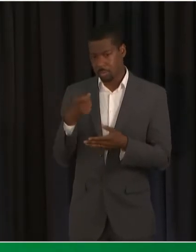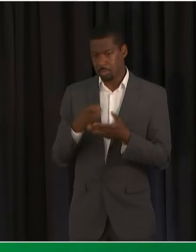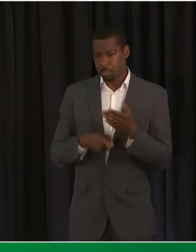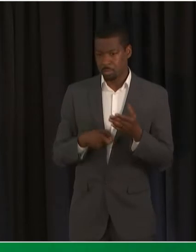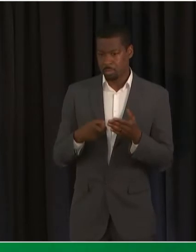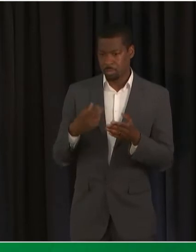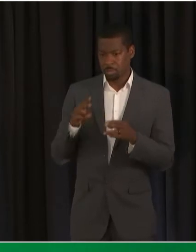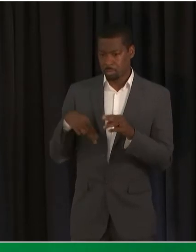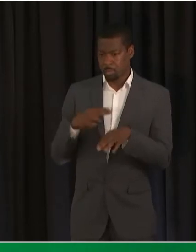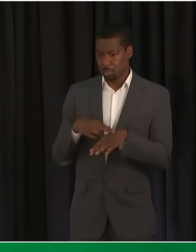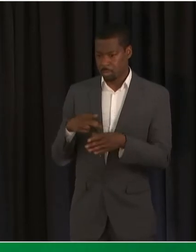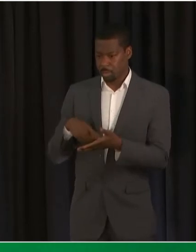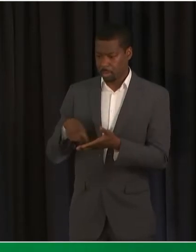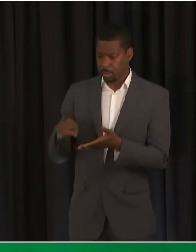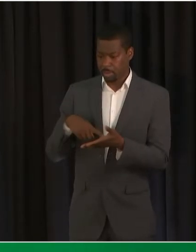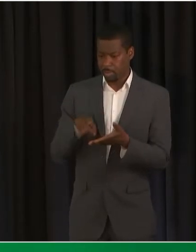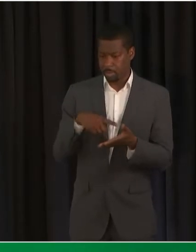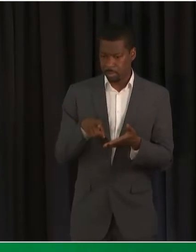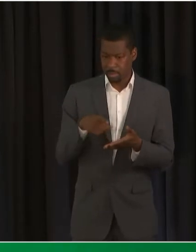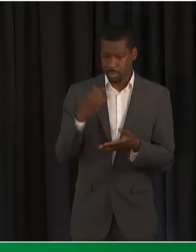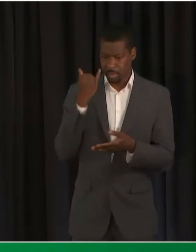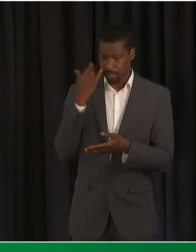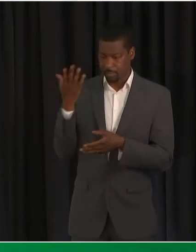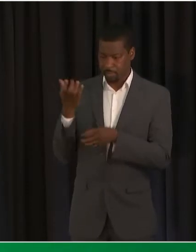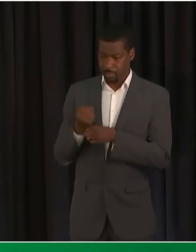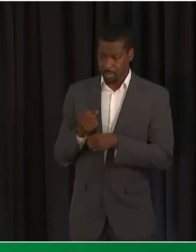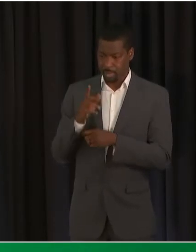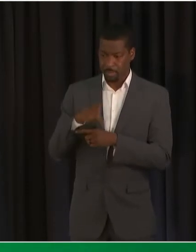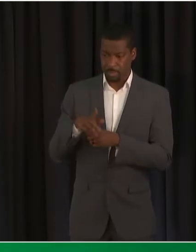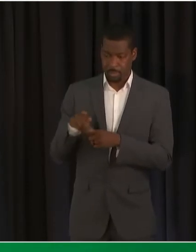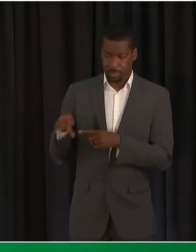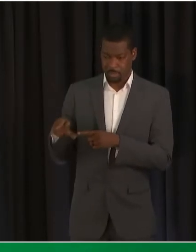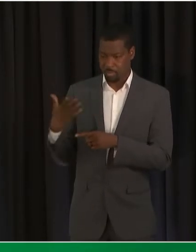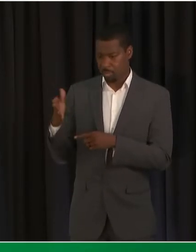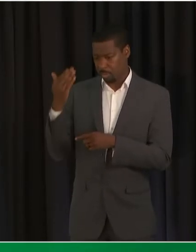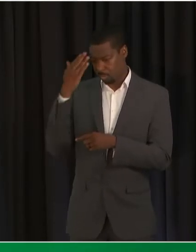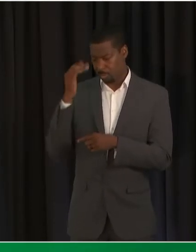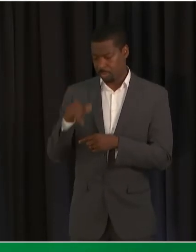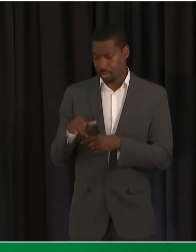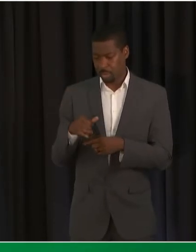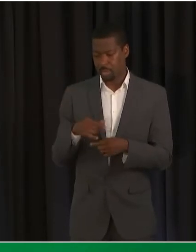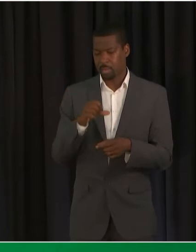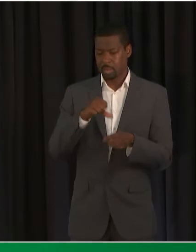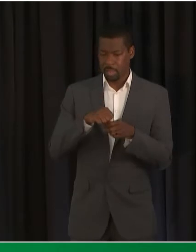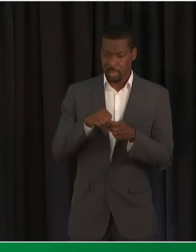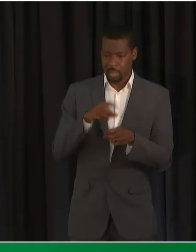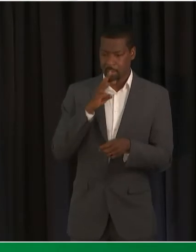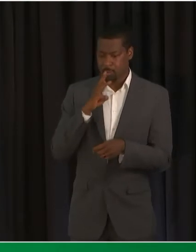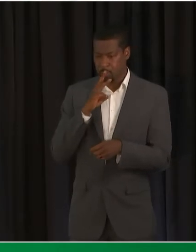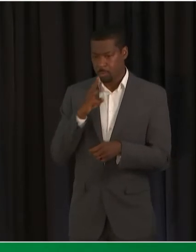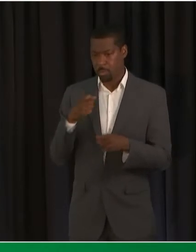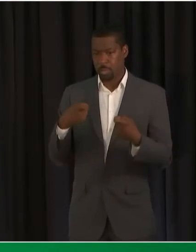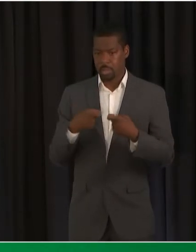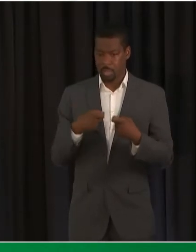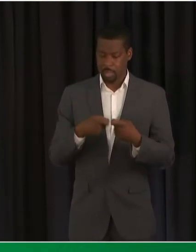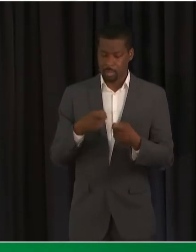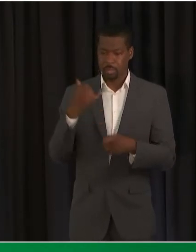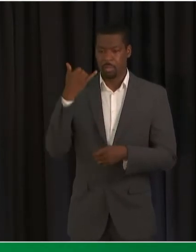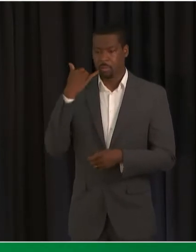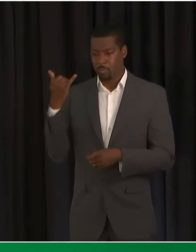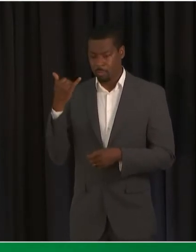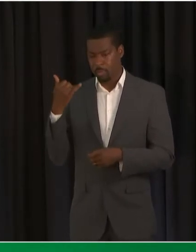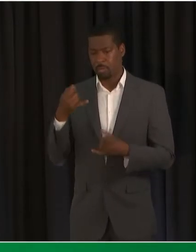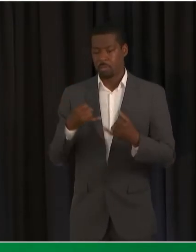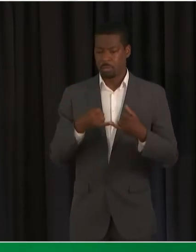expenses that you would normally pay. If you got PPP, then you know what those expenses are: gas, water, electric,